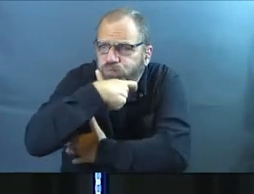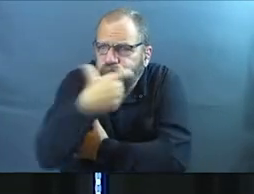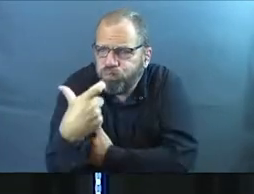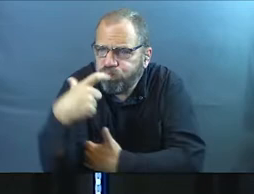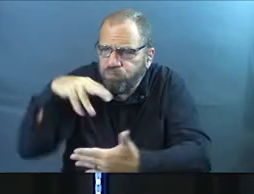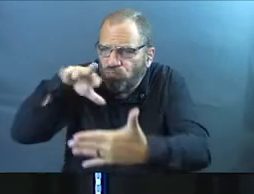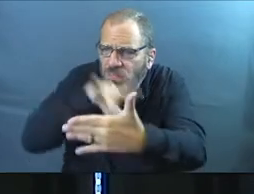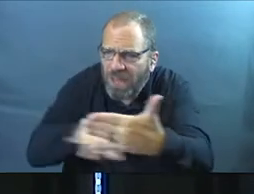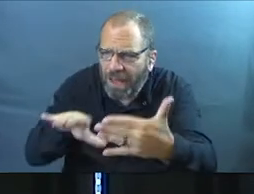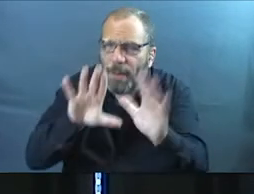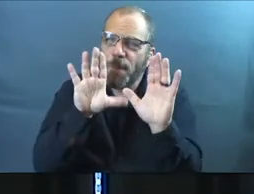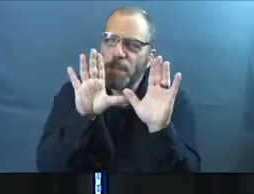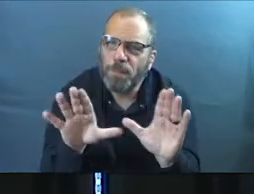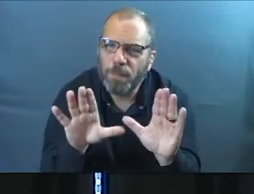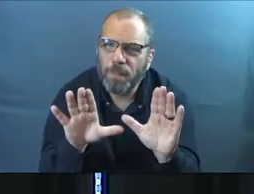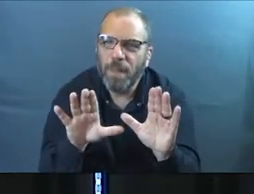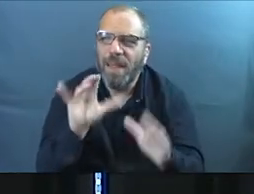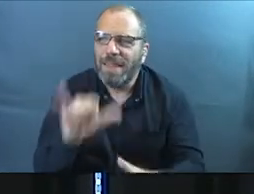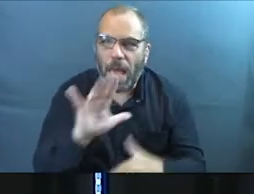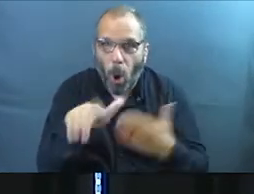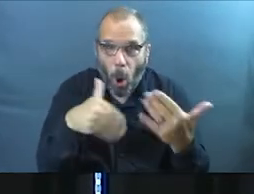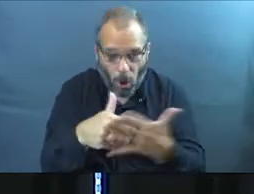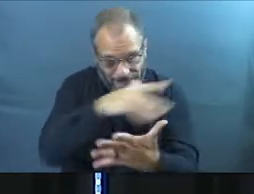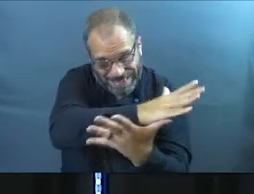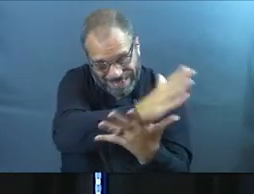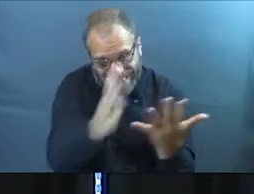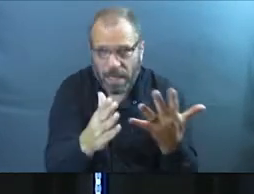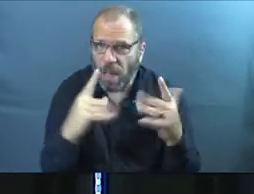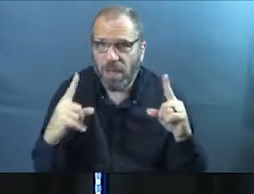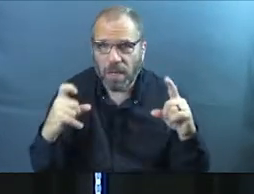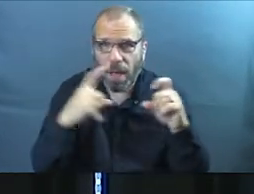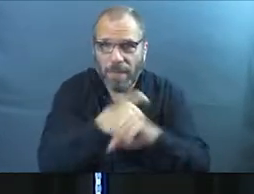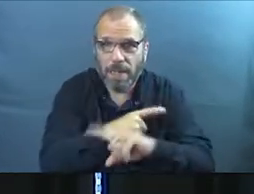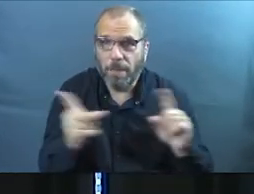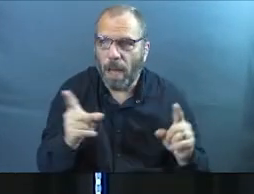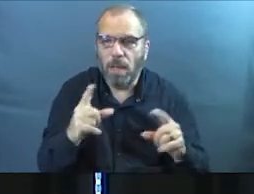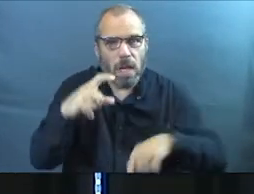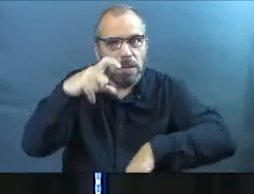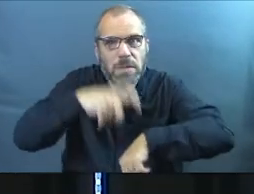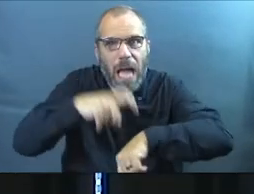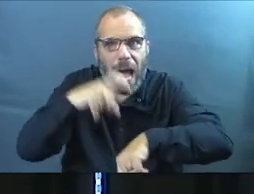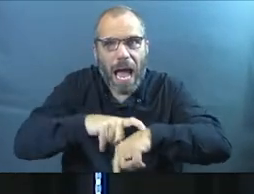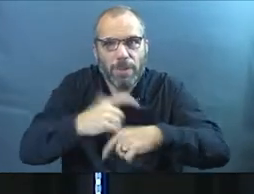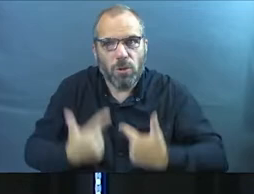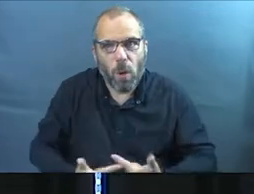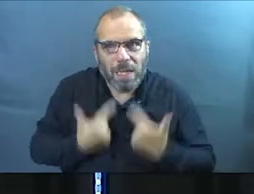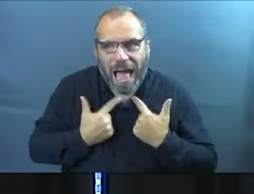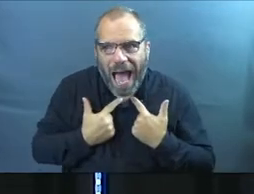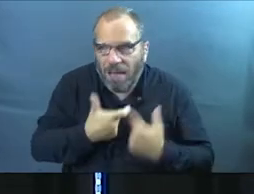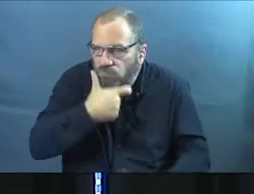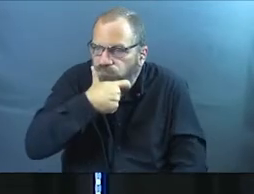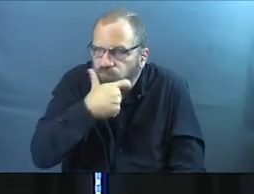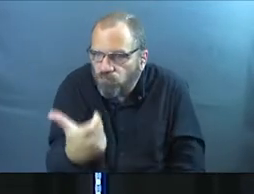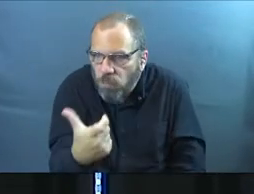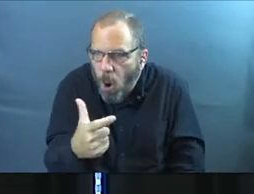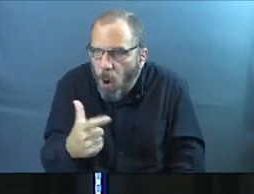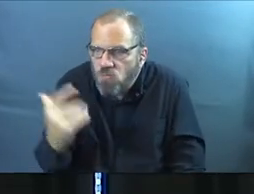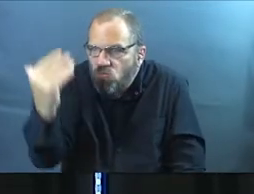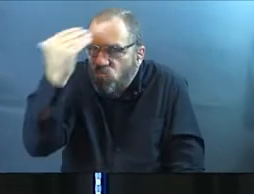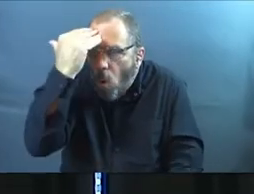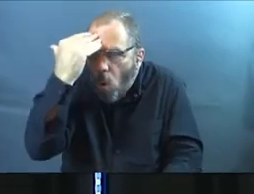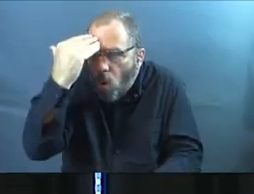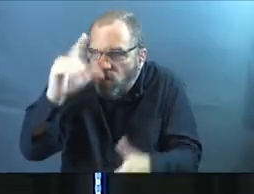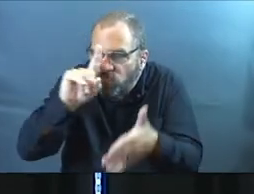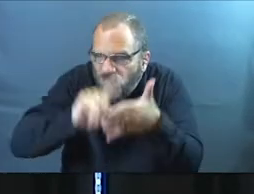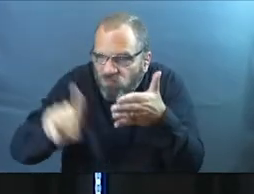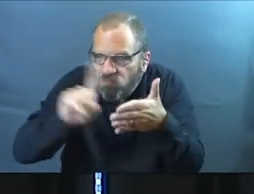into it. And I want you to see the fact that all these things are complex. And you invest so much of yourselves in it. And because you've